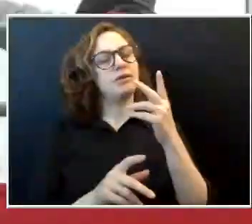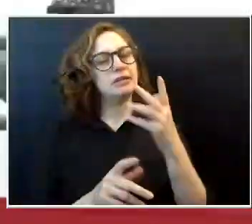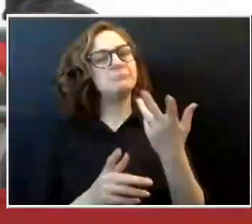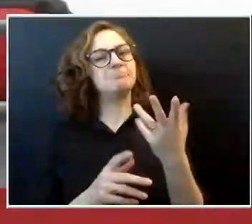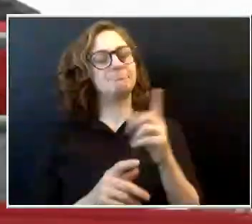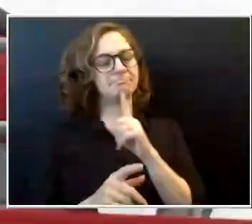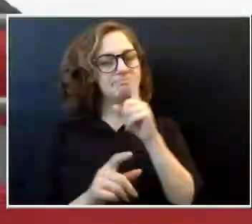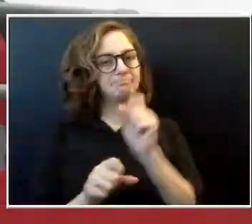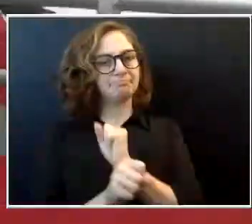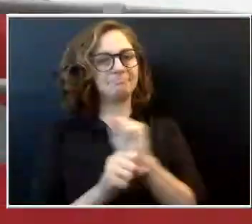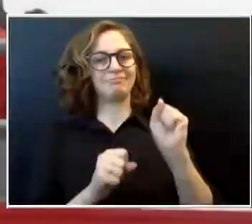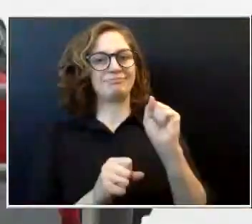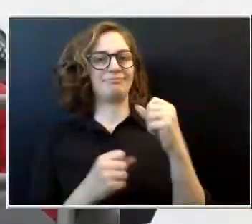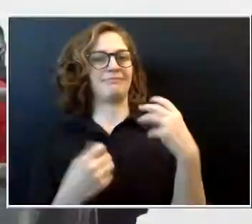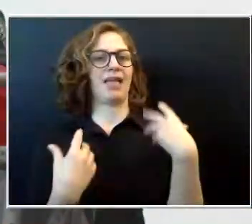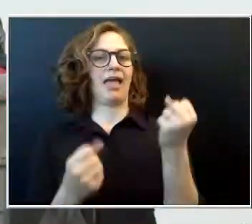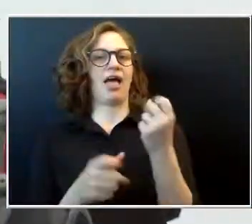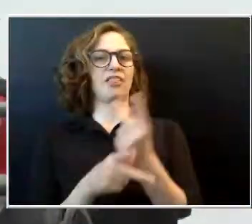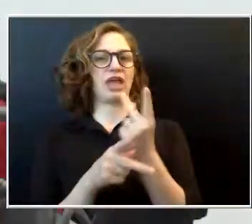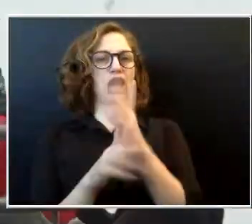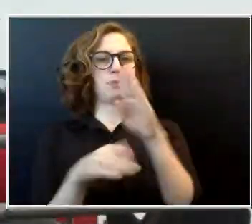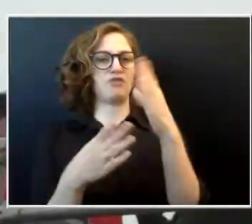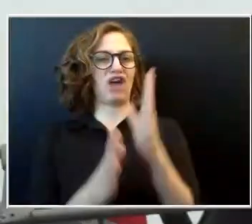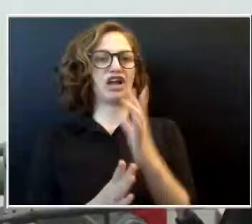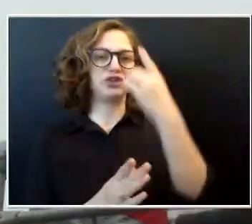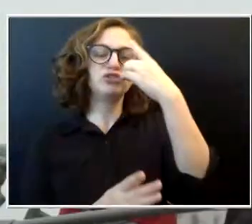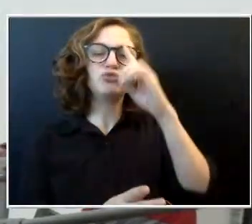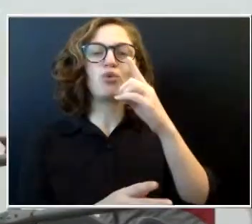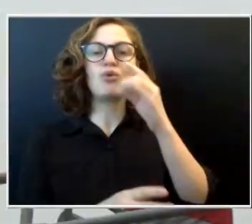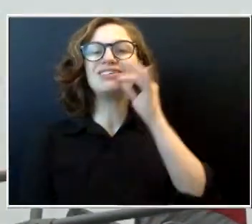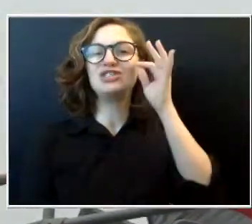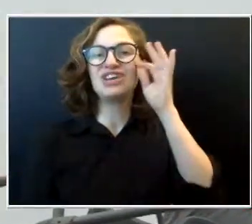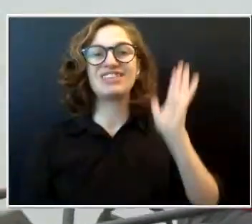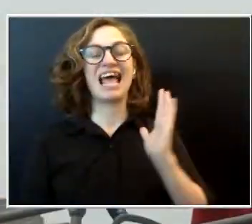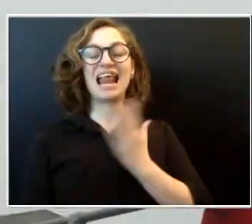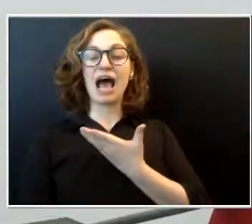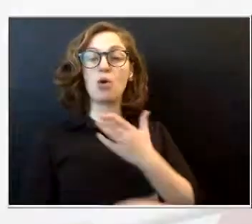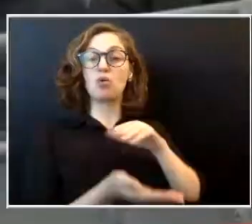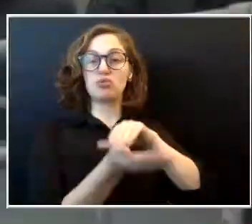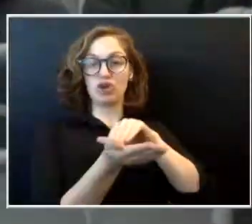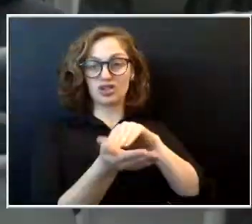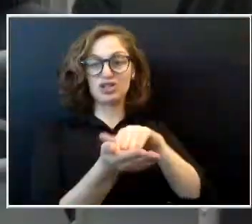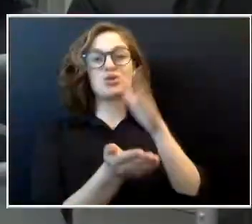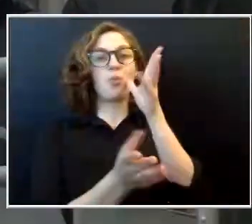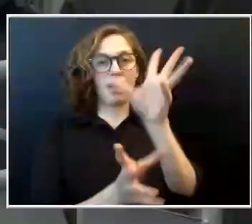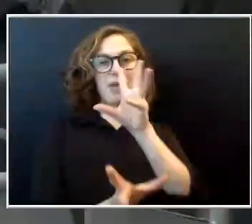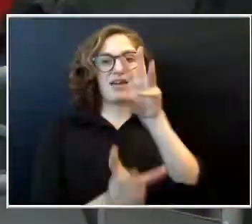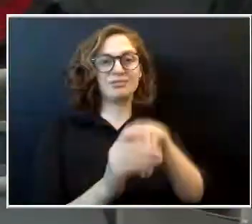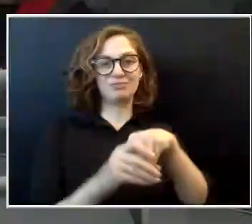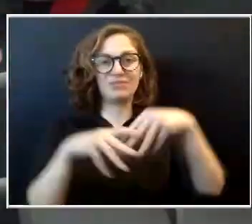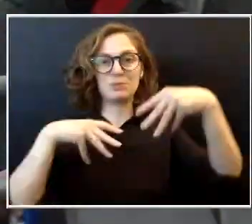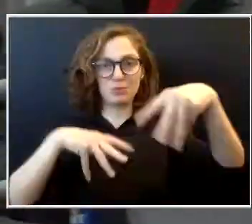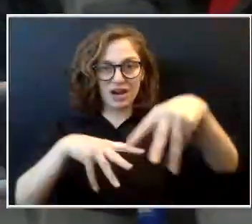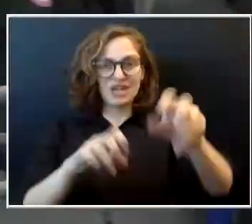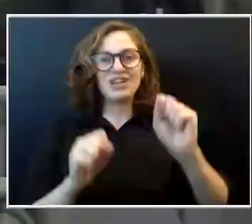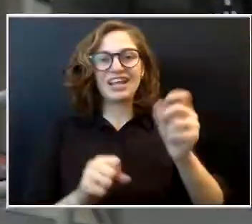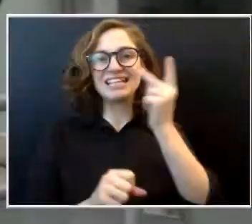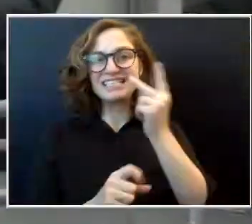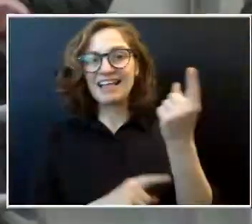and our physicians will be a part of the parade. You can see last year now, our